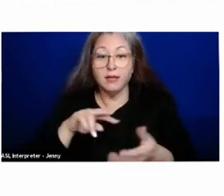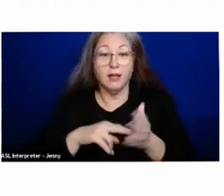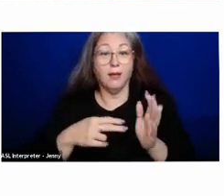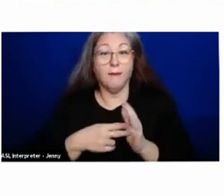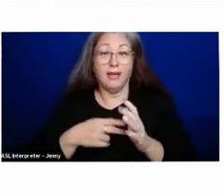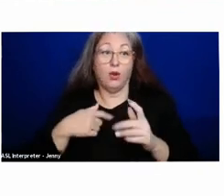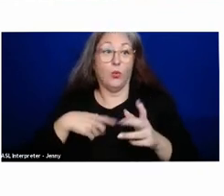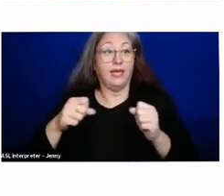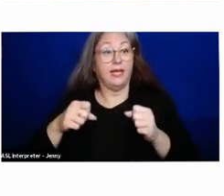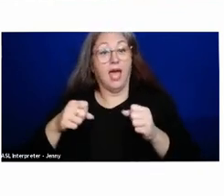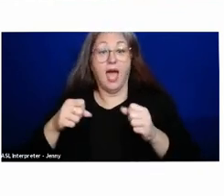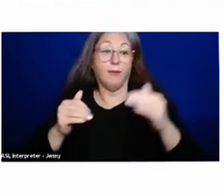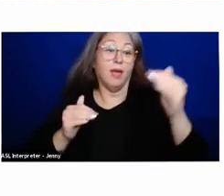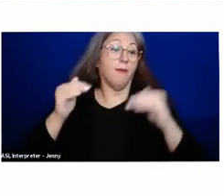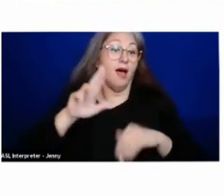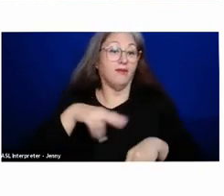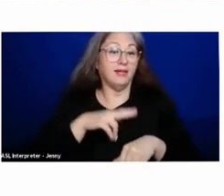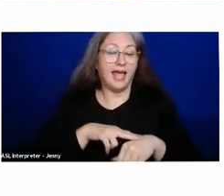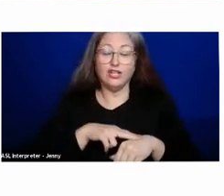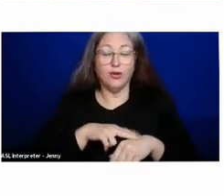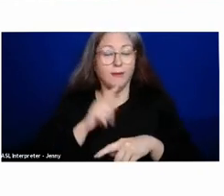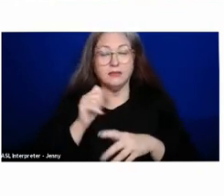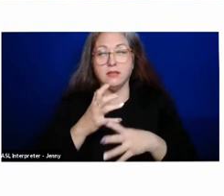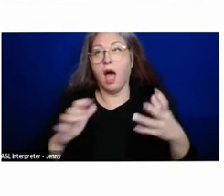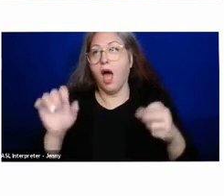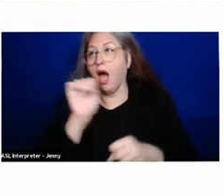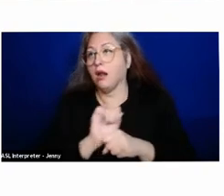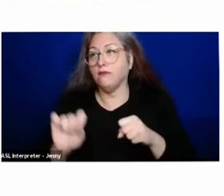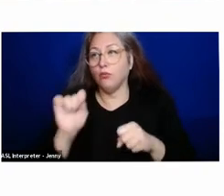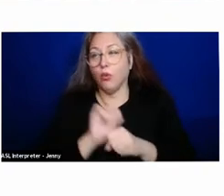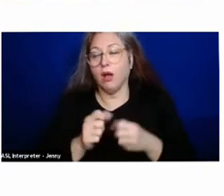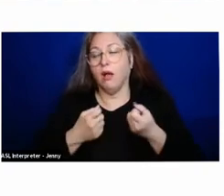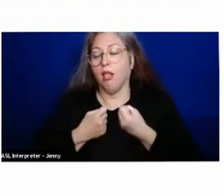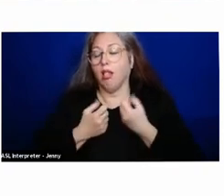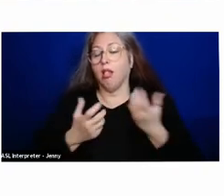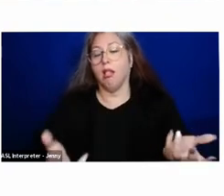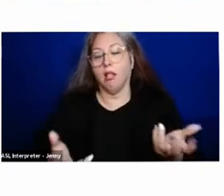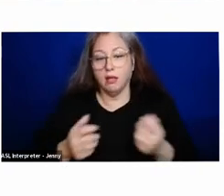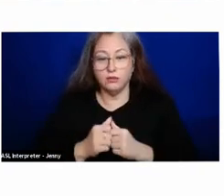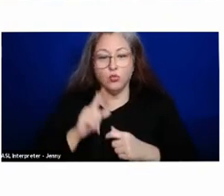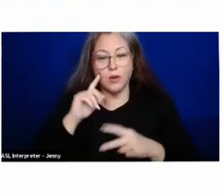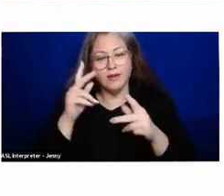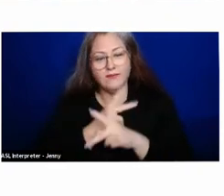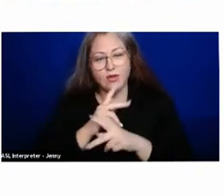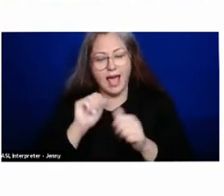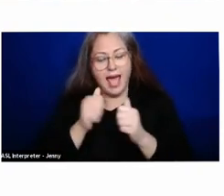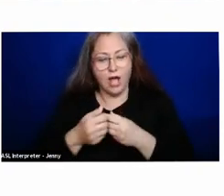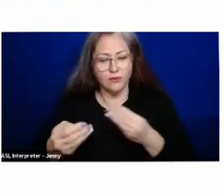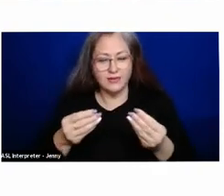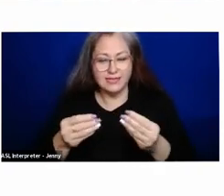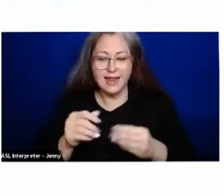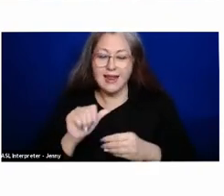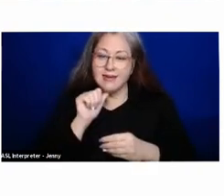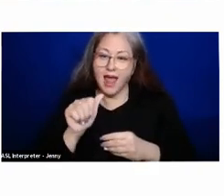nature forever. It's so exhausting being above nature. Figuring out how to facilitate non-harmful decay